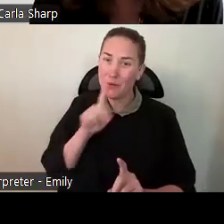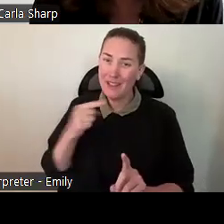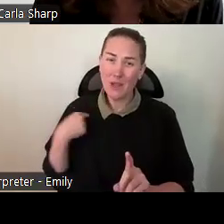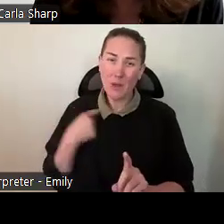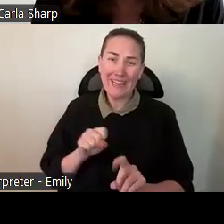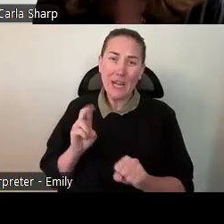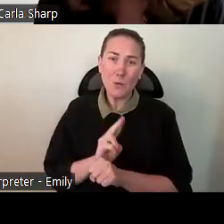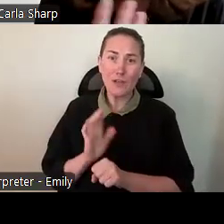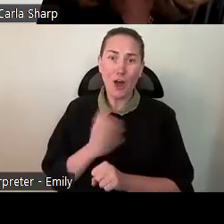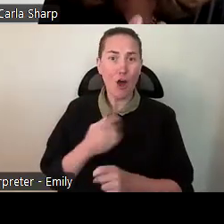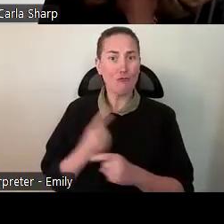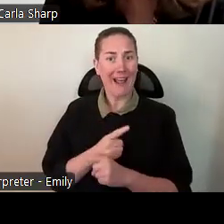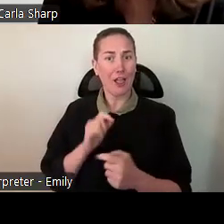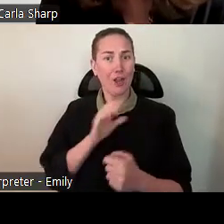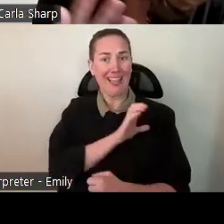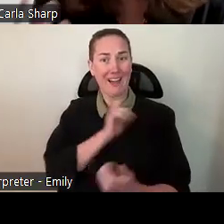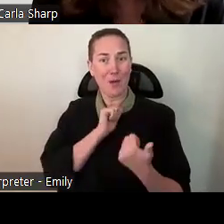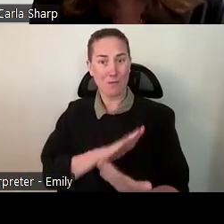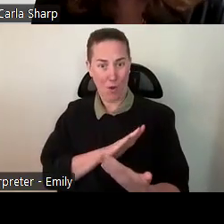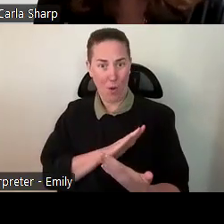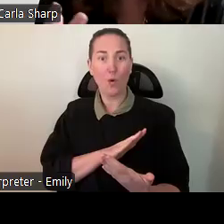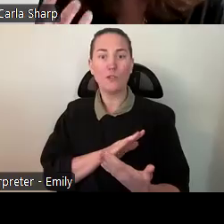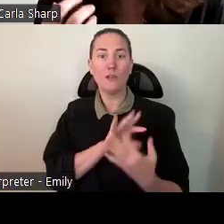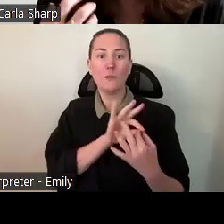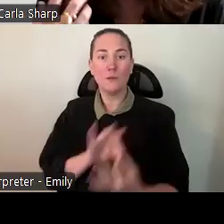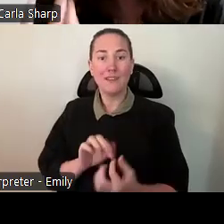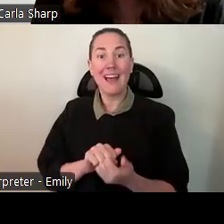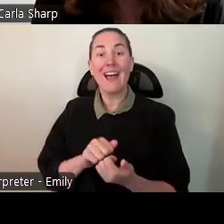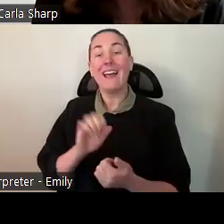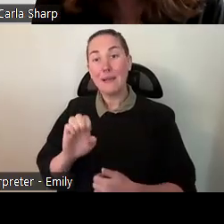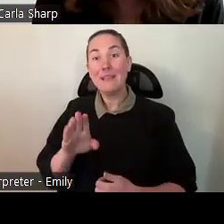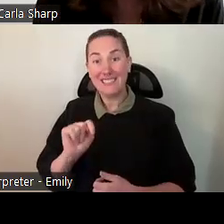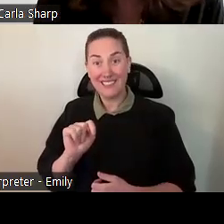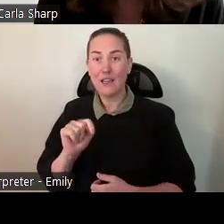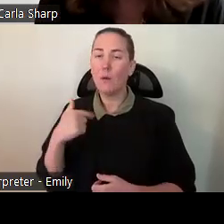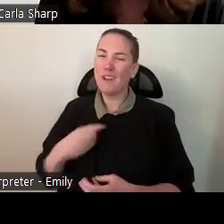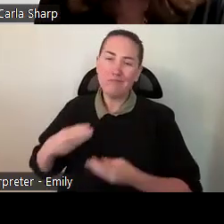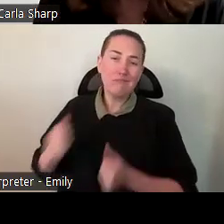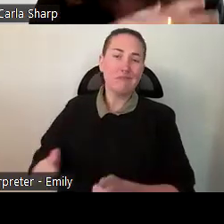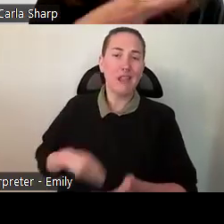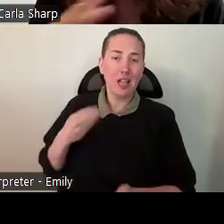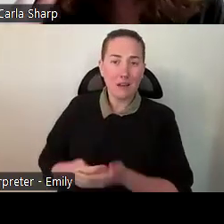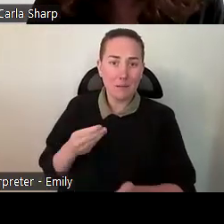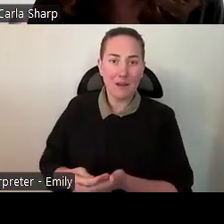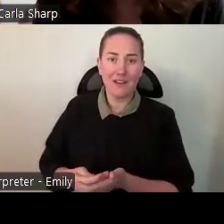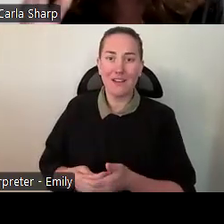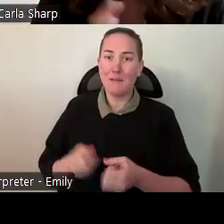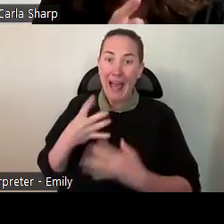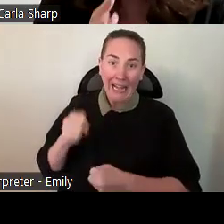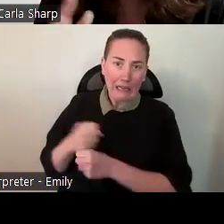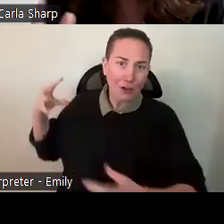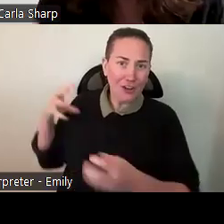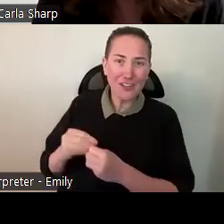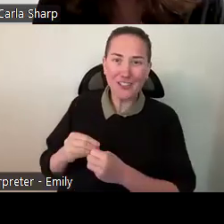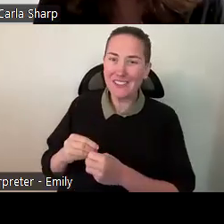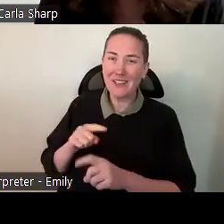usual clinics. These evidence-based treatment that we've spent so much money on over so many years are not